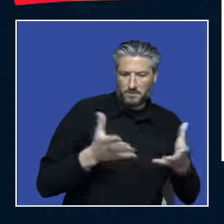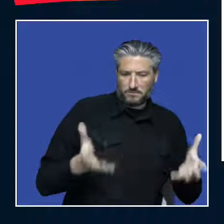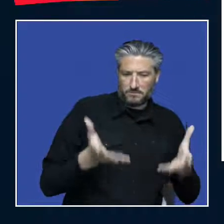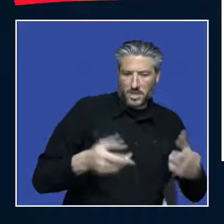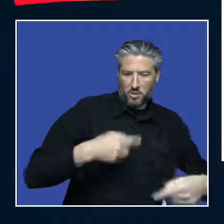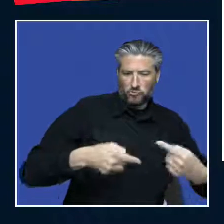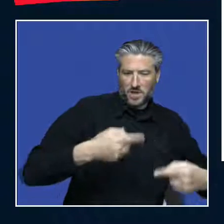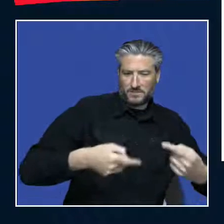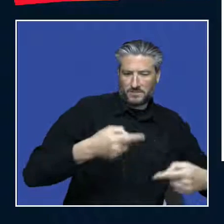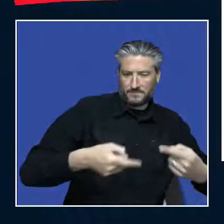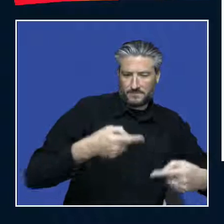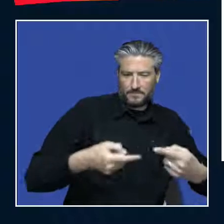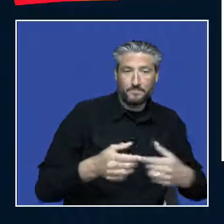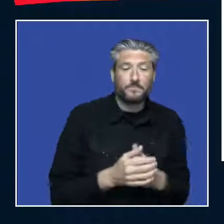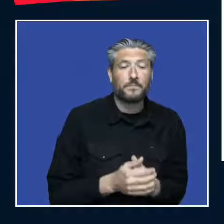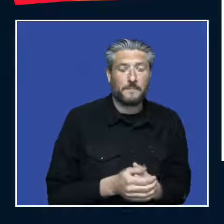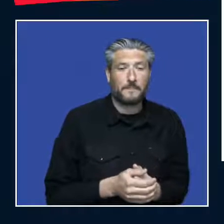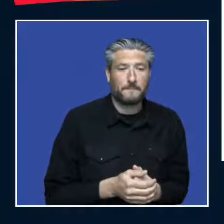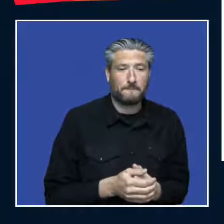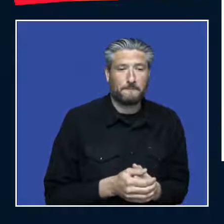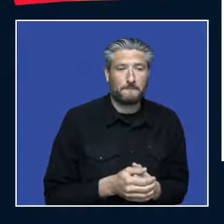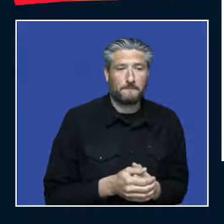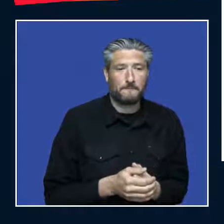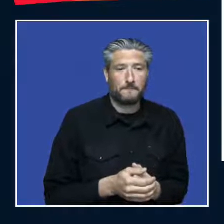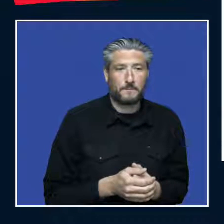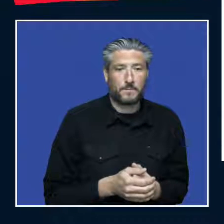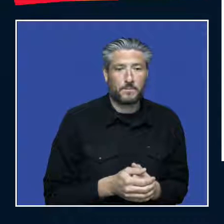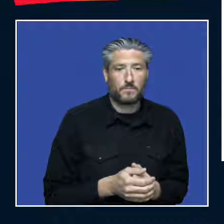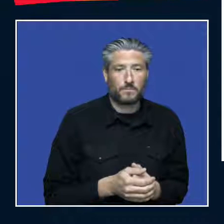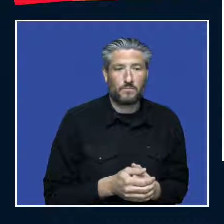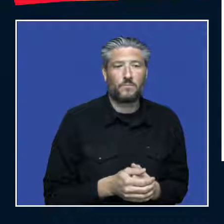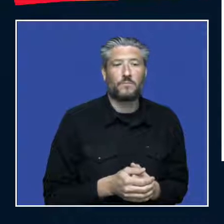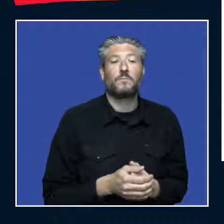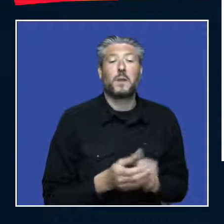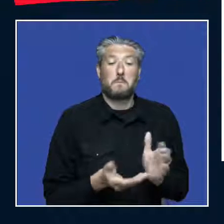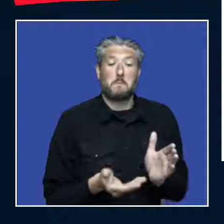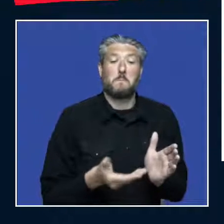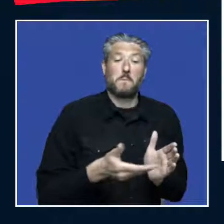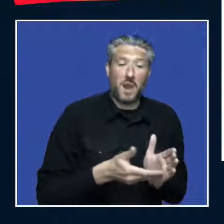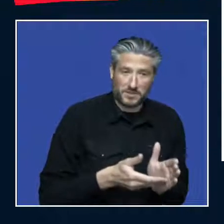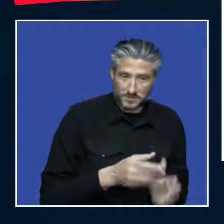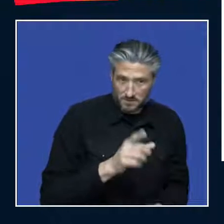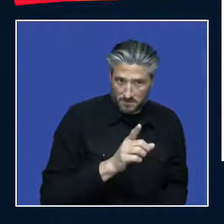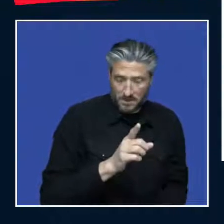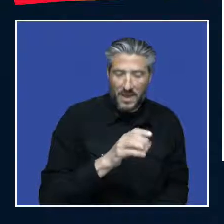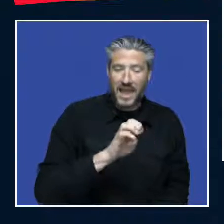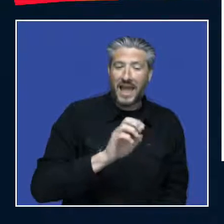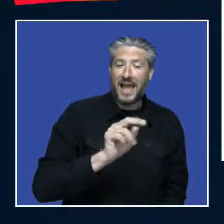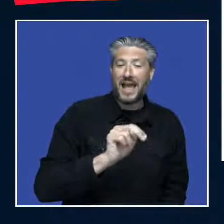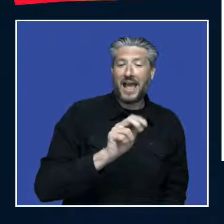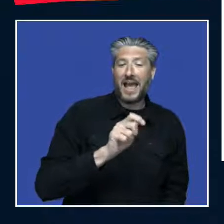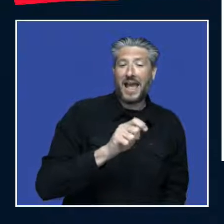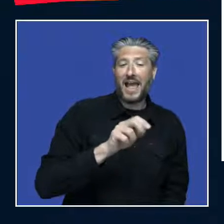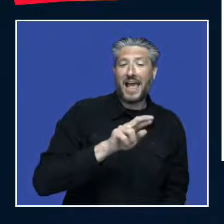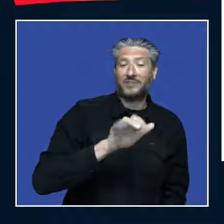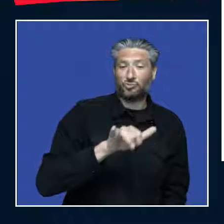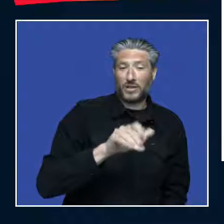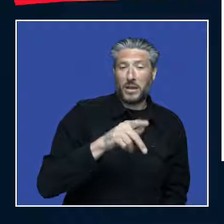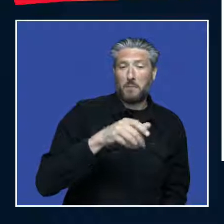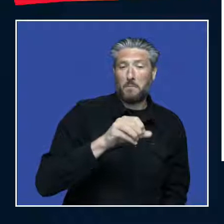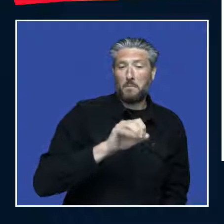likely to see quite often as well, which is entry point. But be aware that entry point will be overwritten when you start the